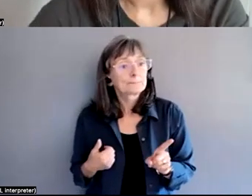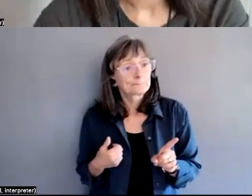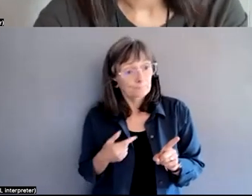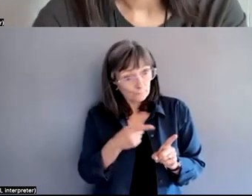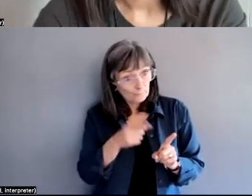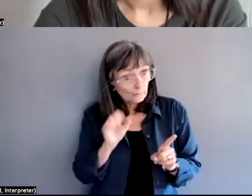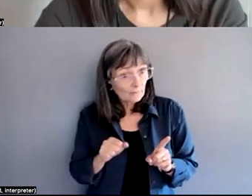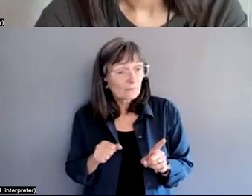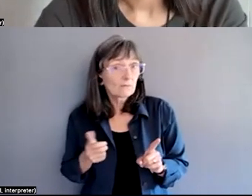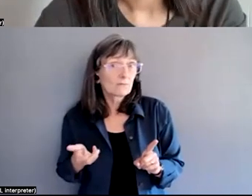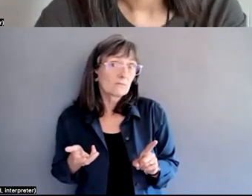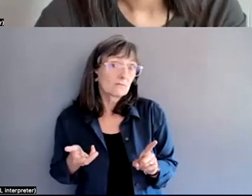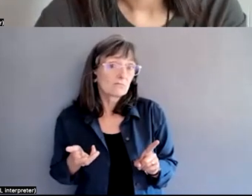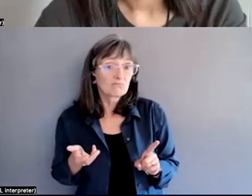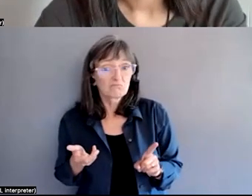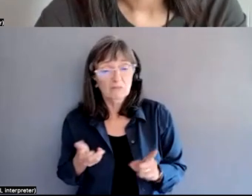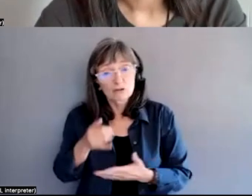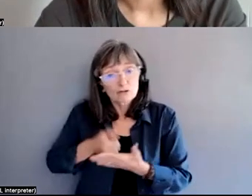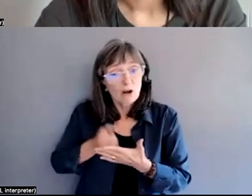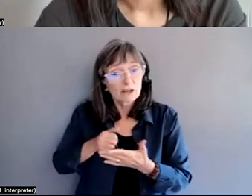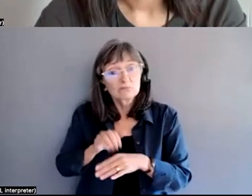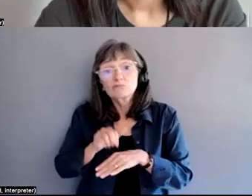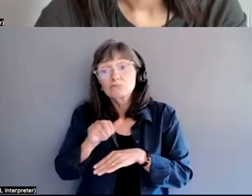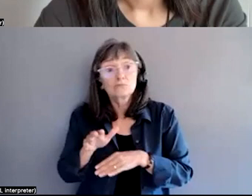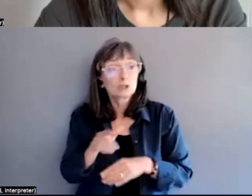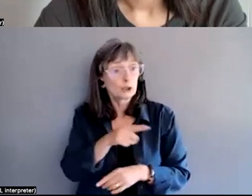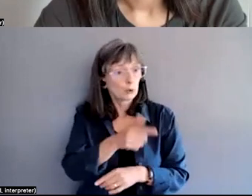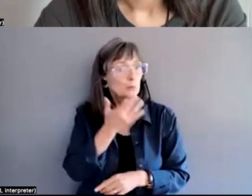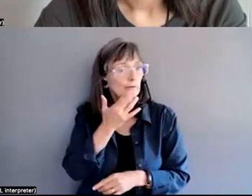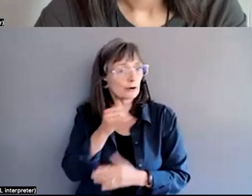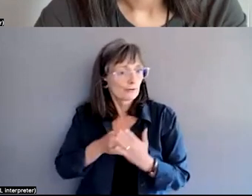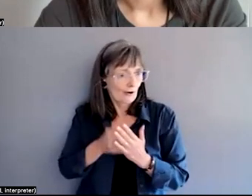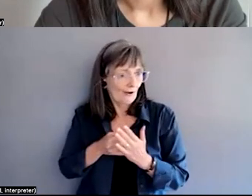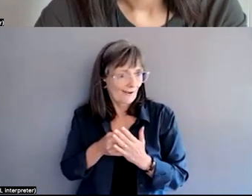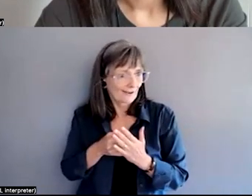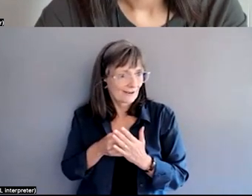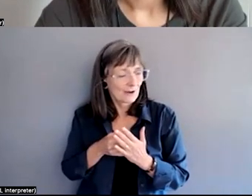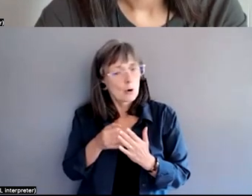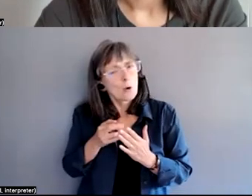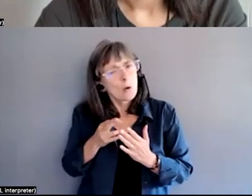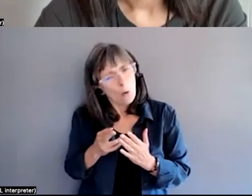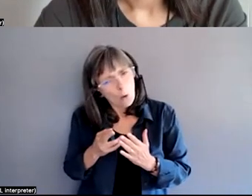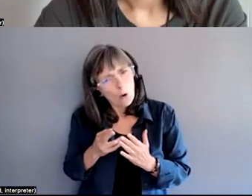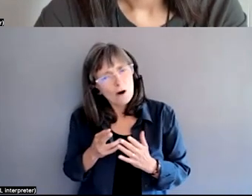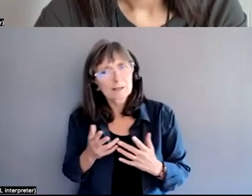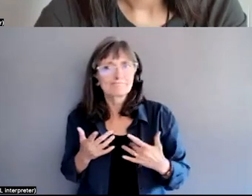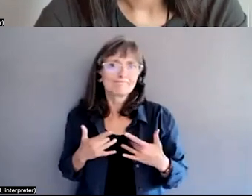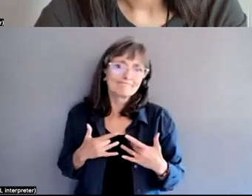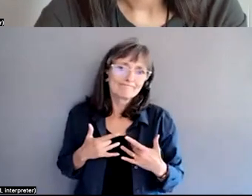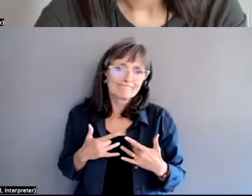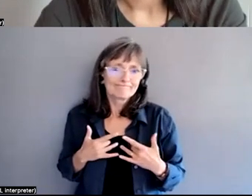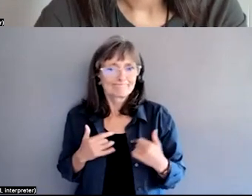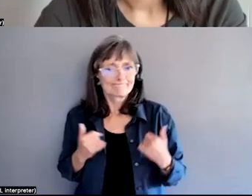submit comps that interest you? Or do you find that sort of impulse